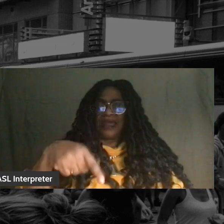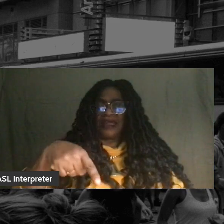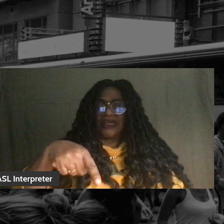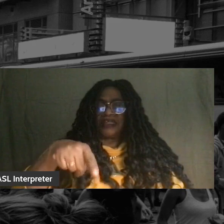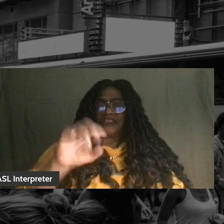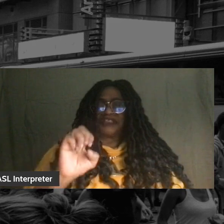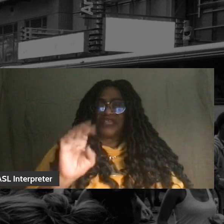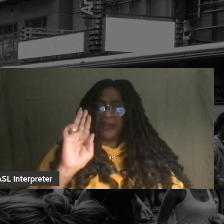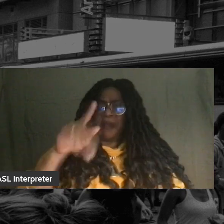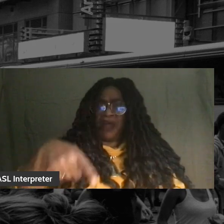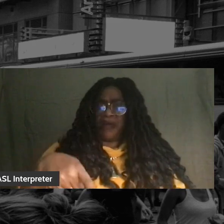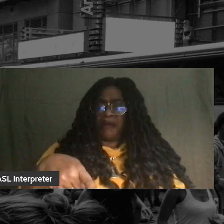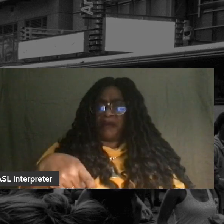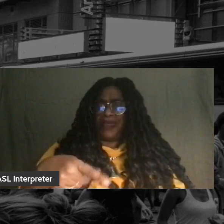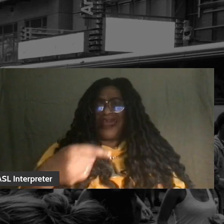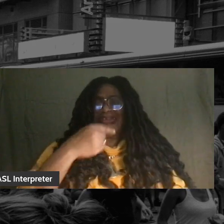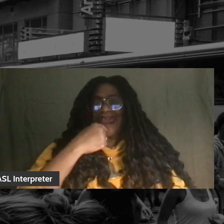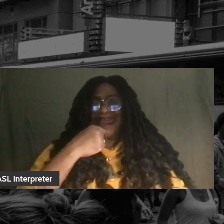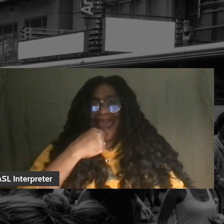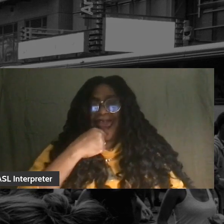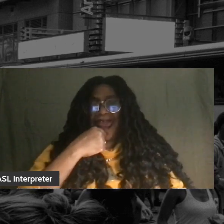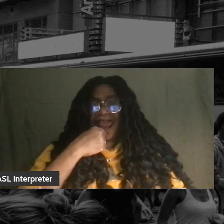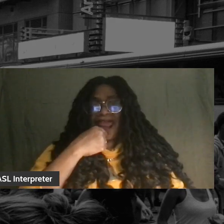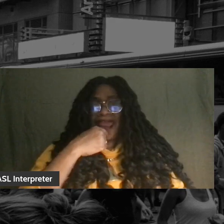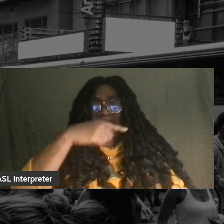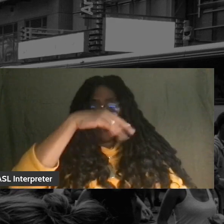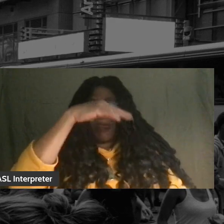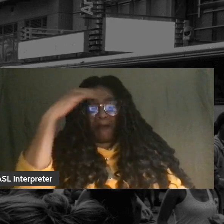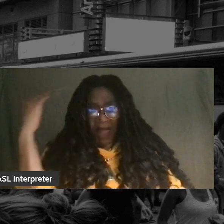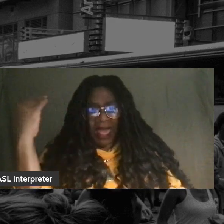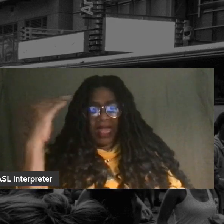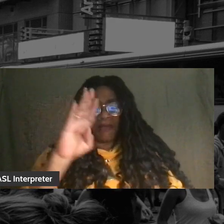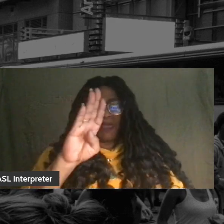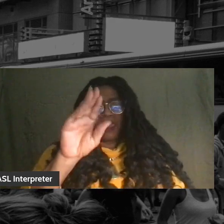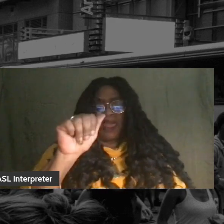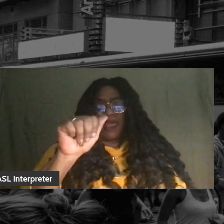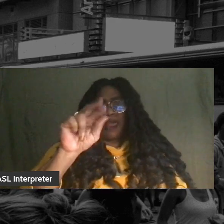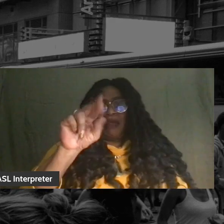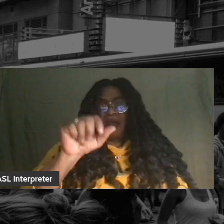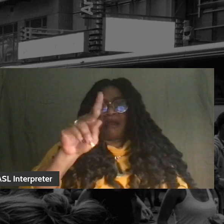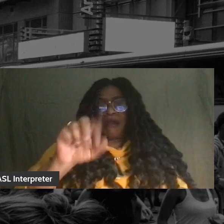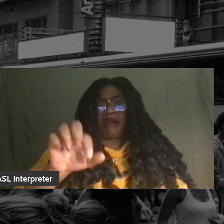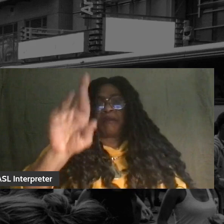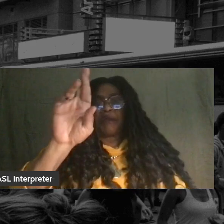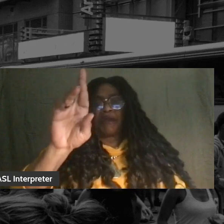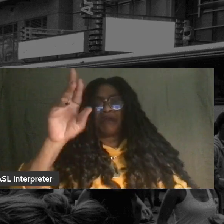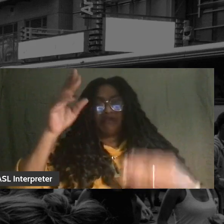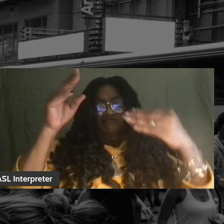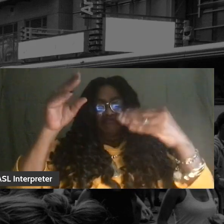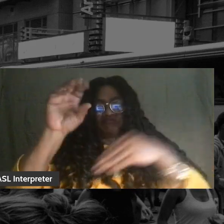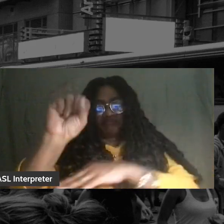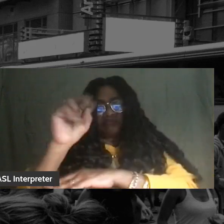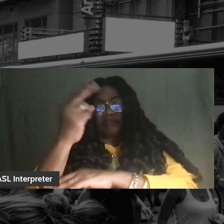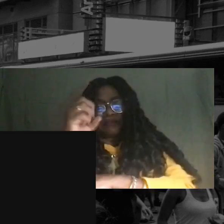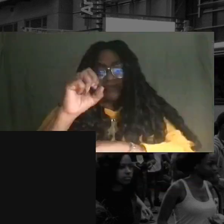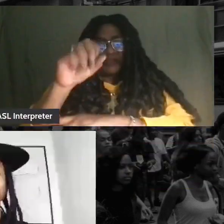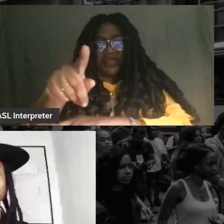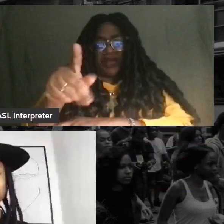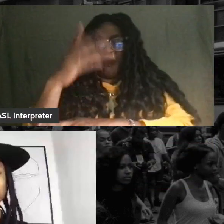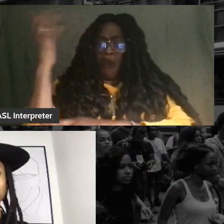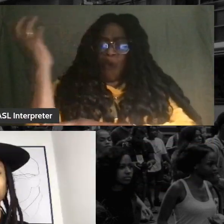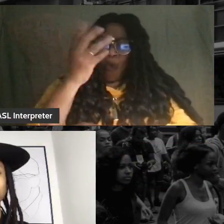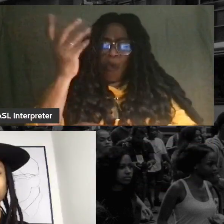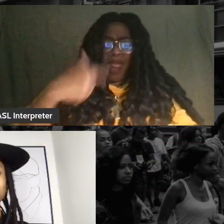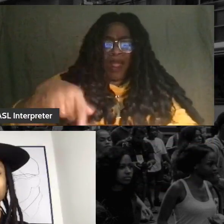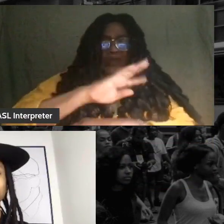year and won the grand prize for documentary in the Emerging Filmmaker category. The film